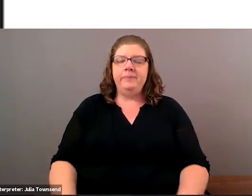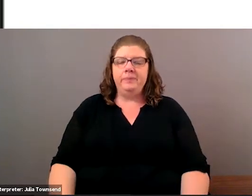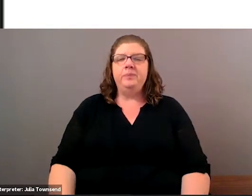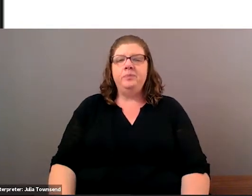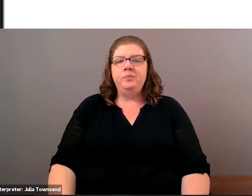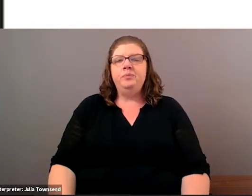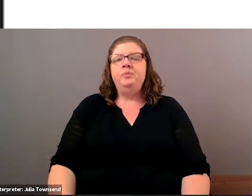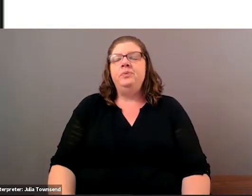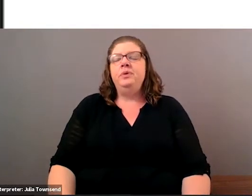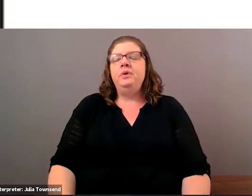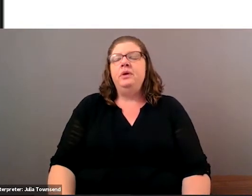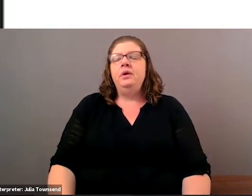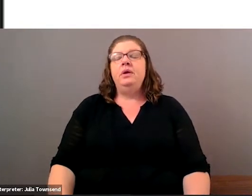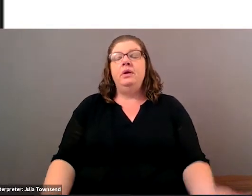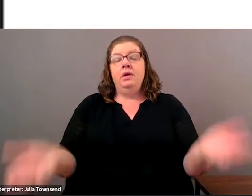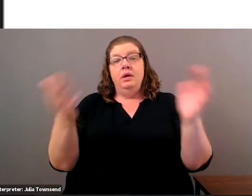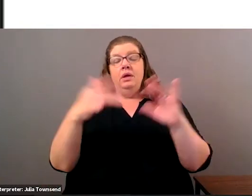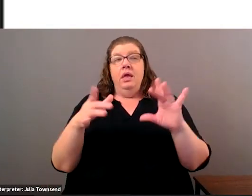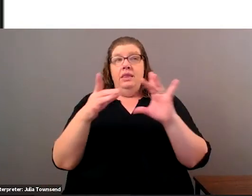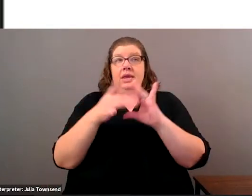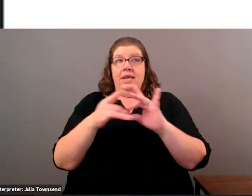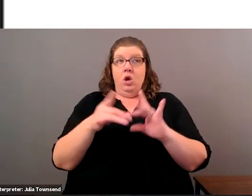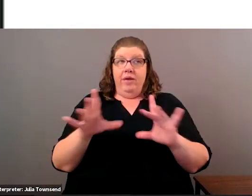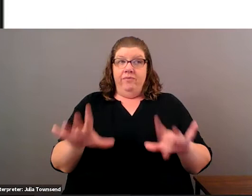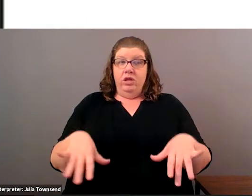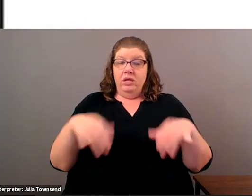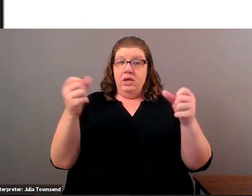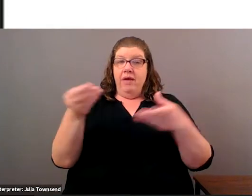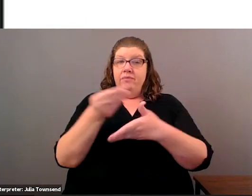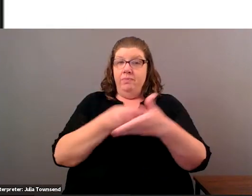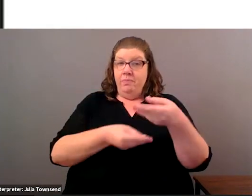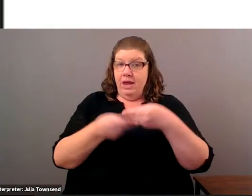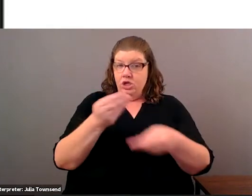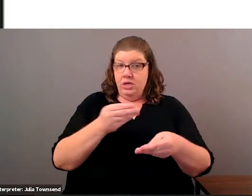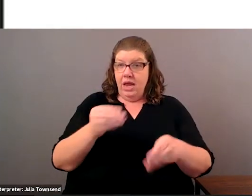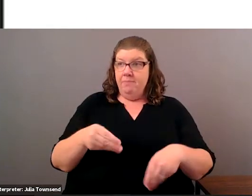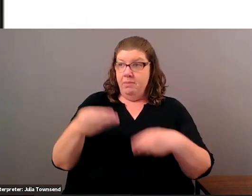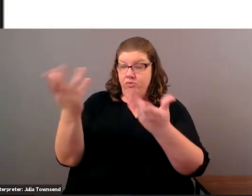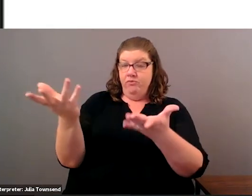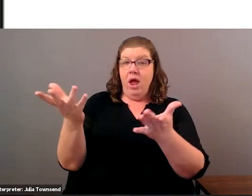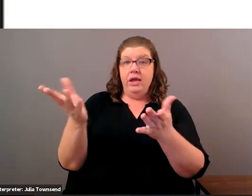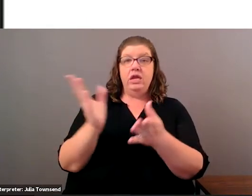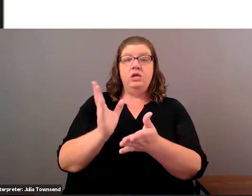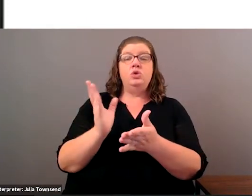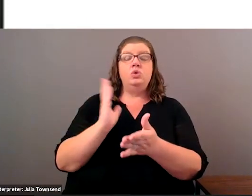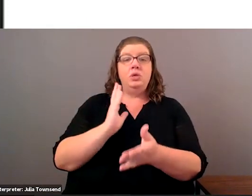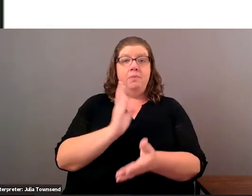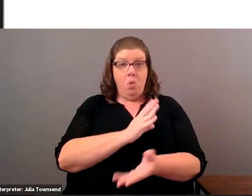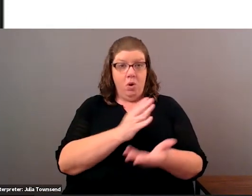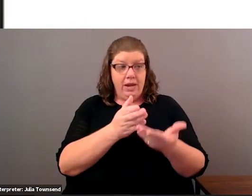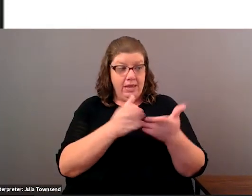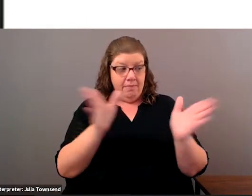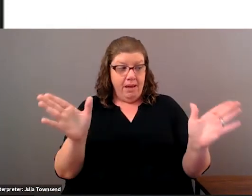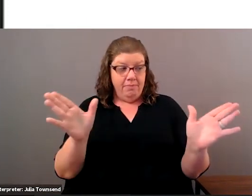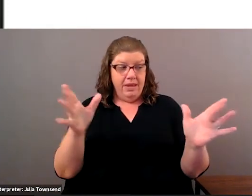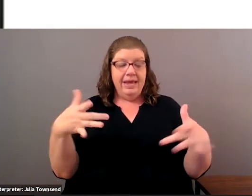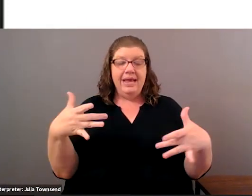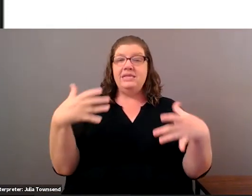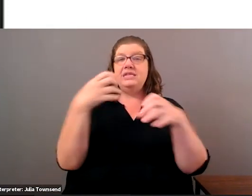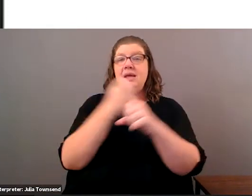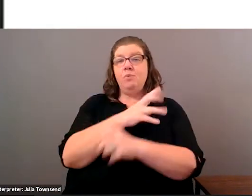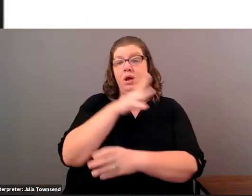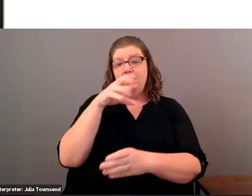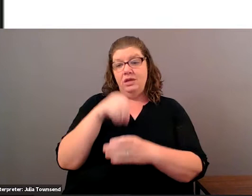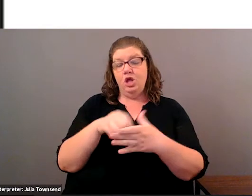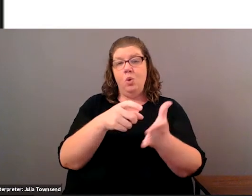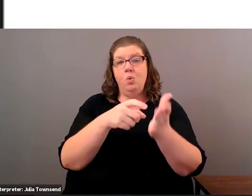The narrative for the adopted budget has been provided to the board and the public, and it summarized the content of the